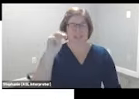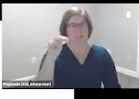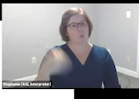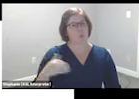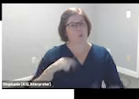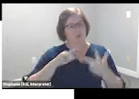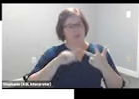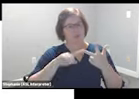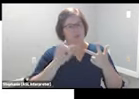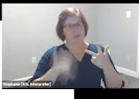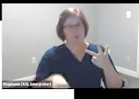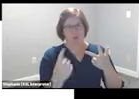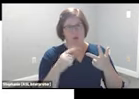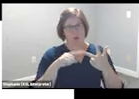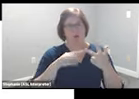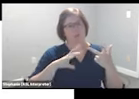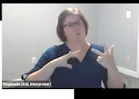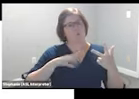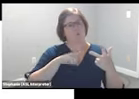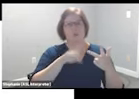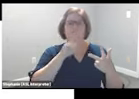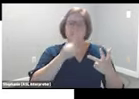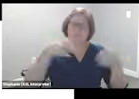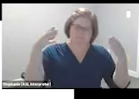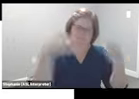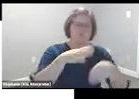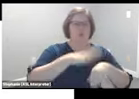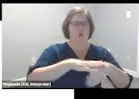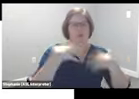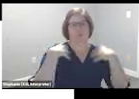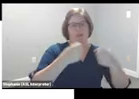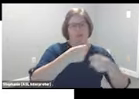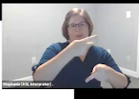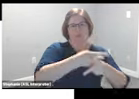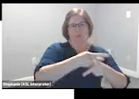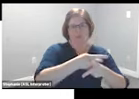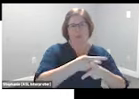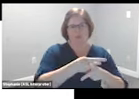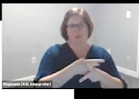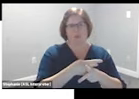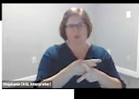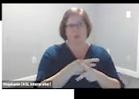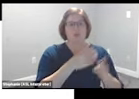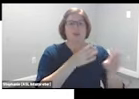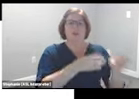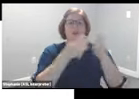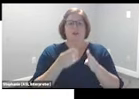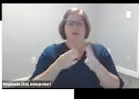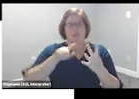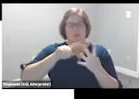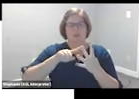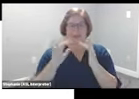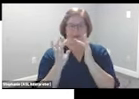Stanford Disability Conference, really tackled it in terms of healthcare. In terms of networks, as Anna mentioned, the SciAccess Working Group and